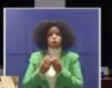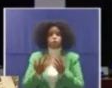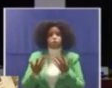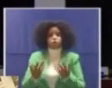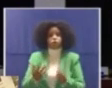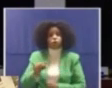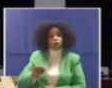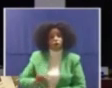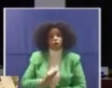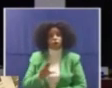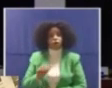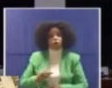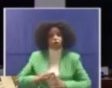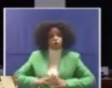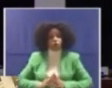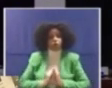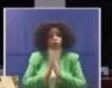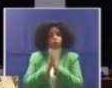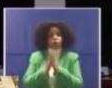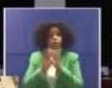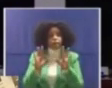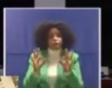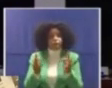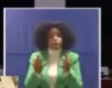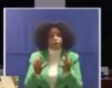the AU, was formed